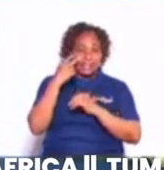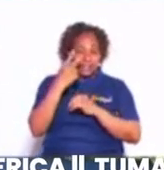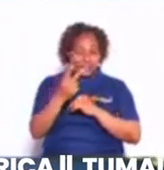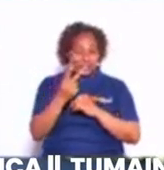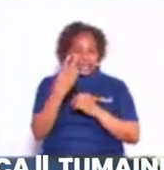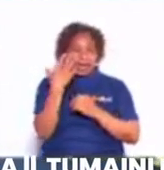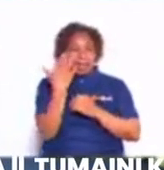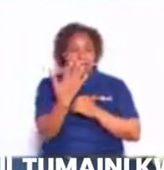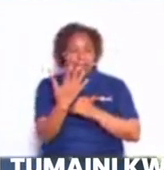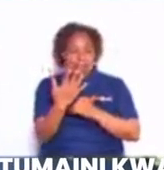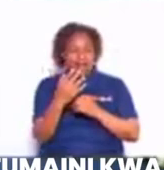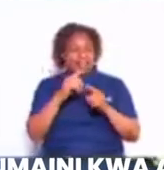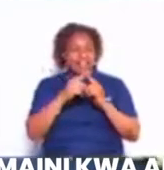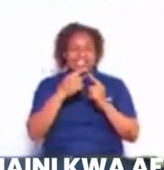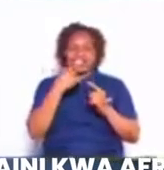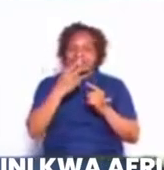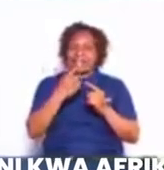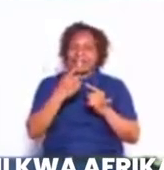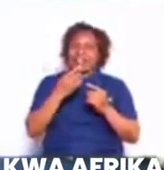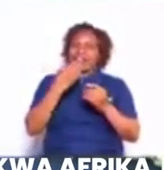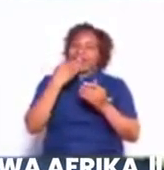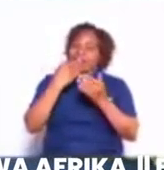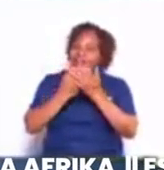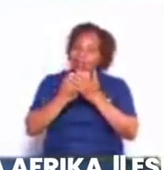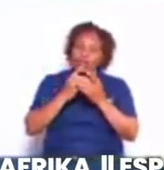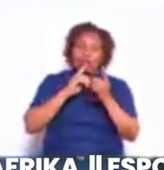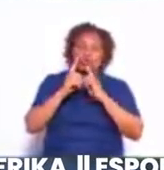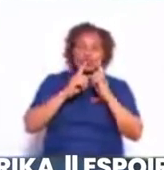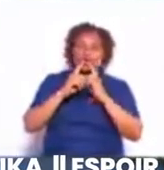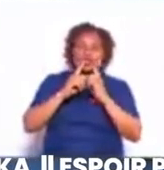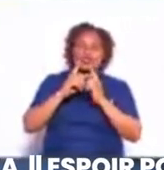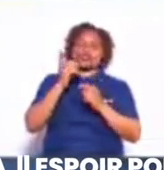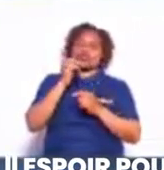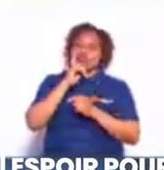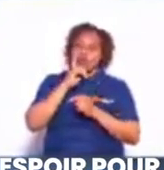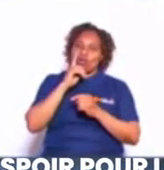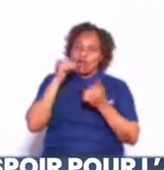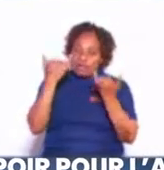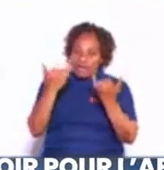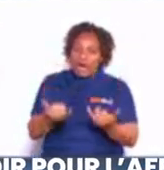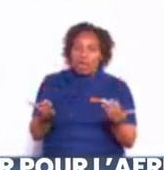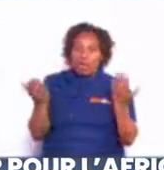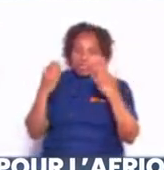and say, thank you, we will talk tomorrow. It is done.